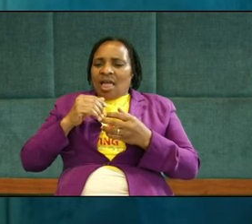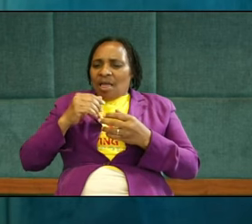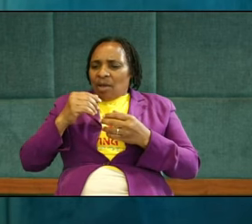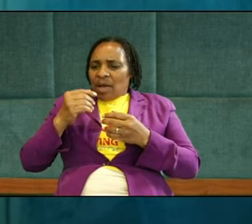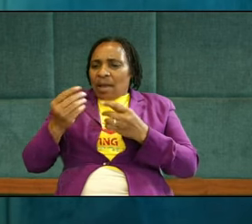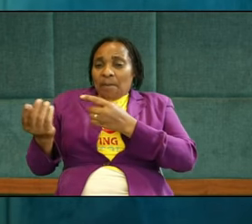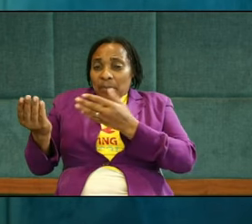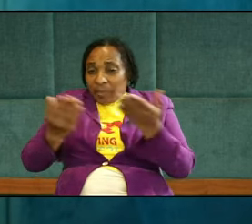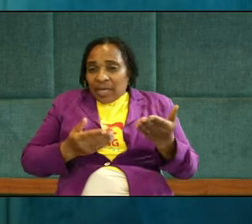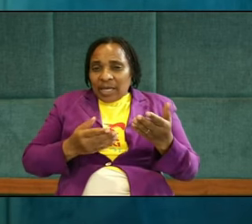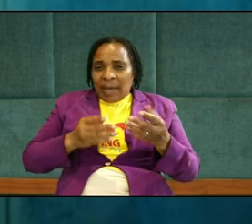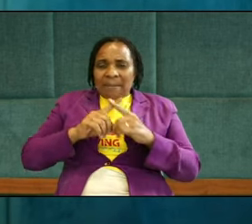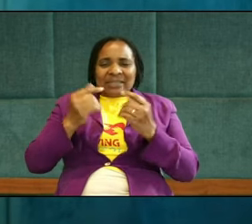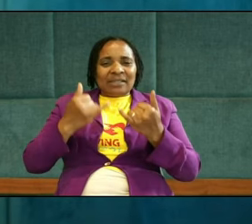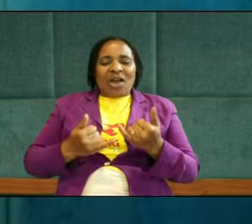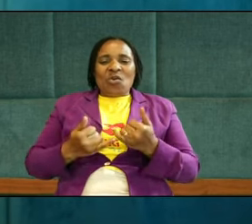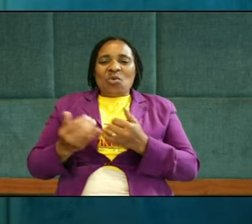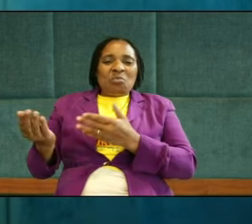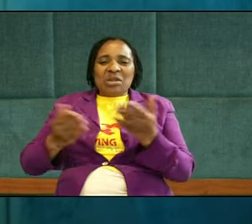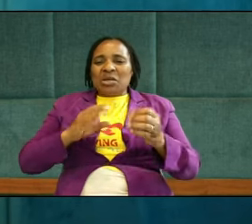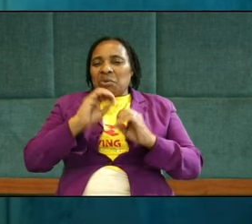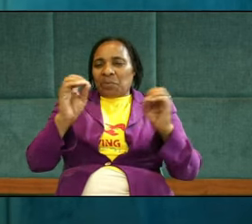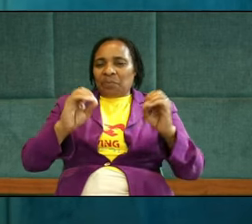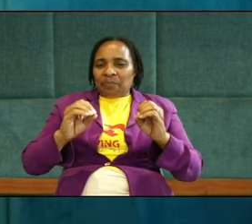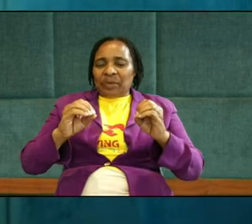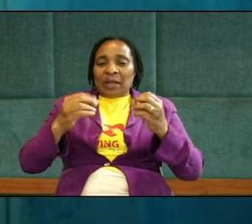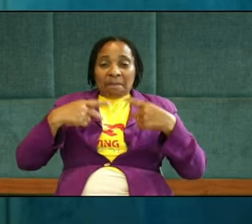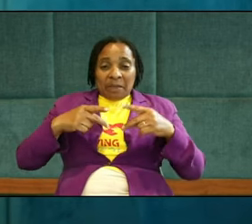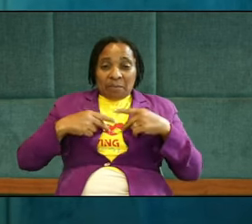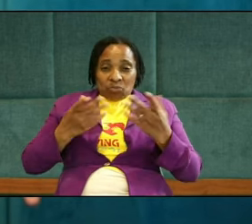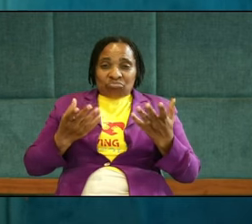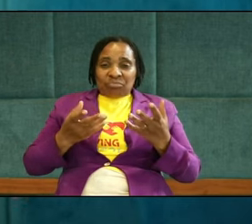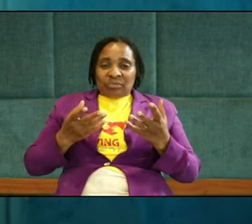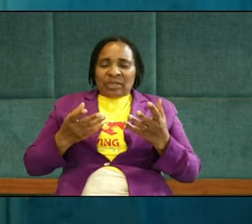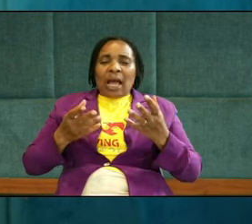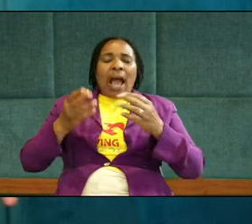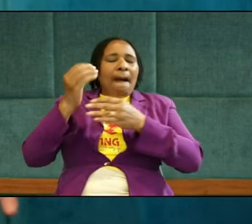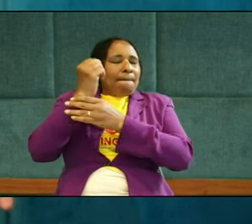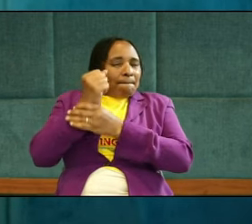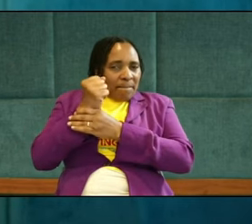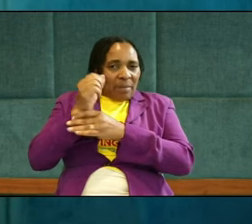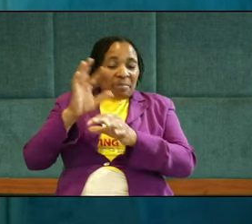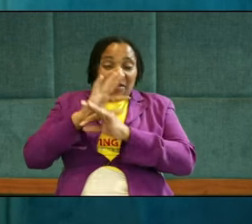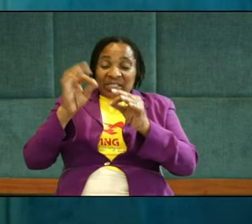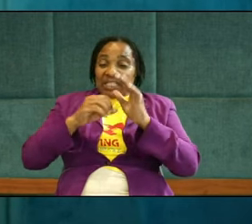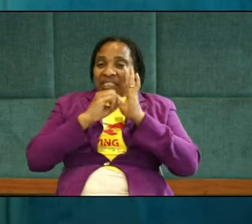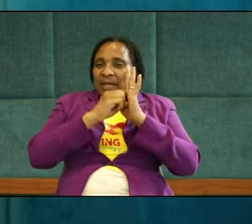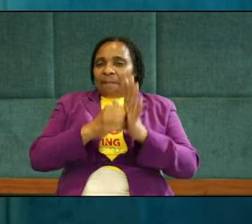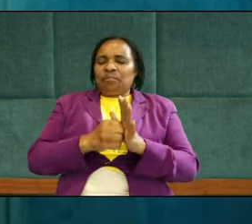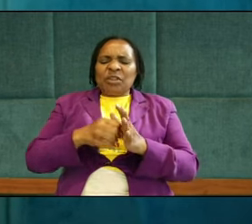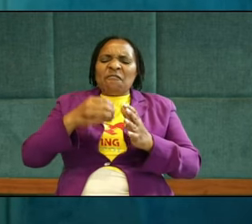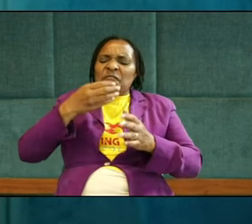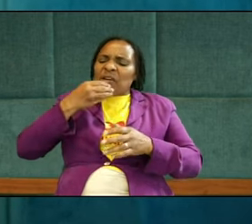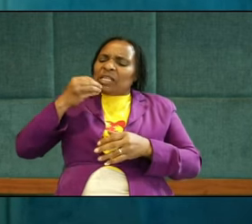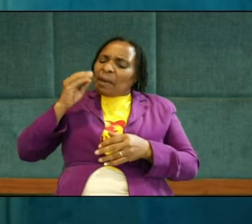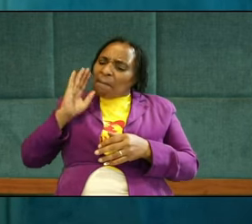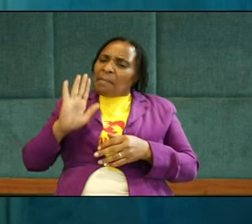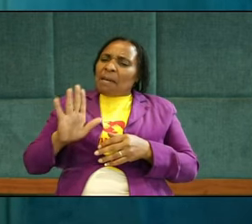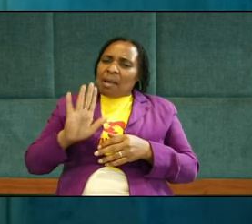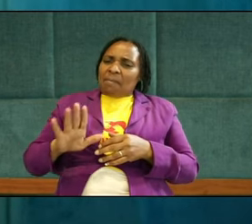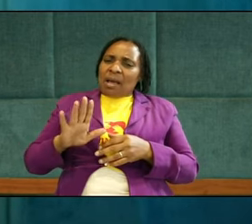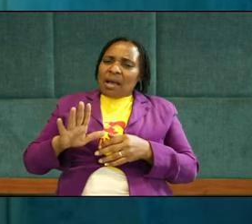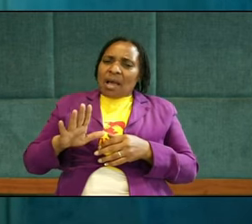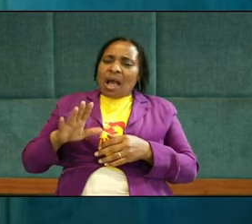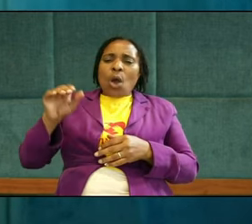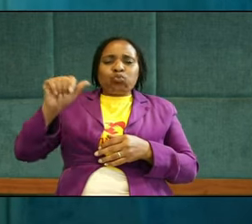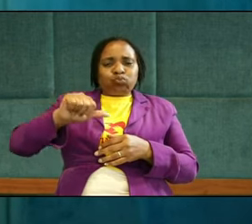in our genetic makeup. It's one thing I like to tell people, you know. Abraham, perfect example. His father was an